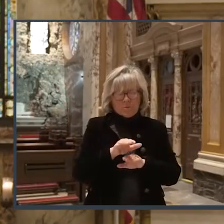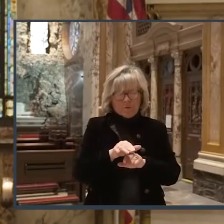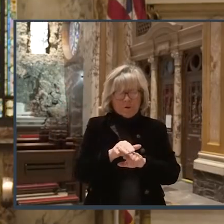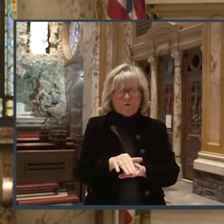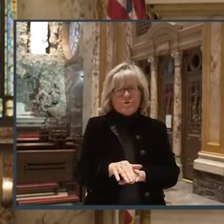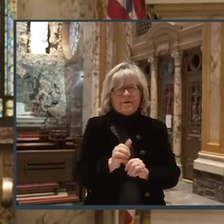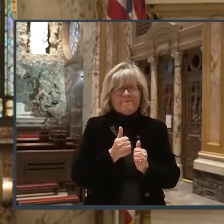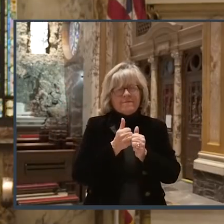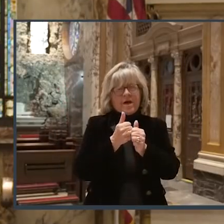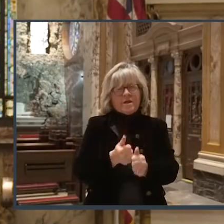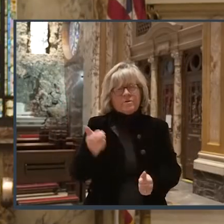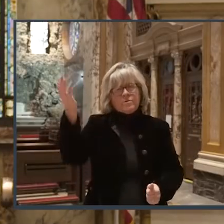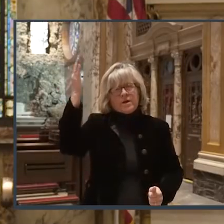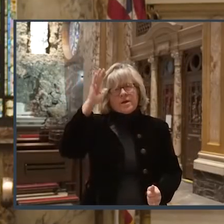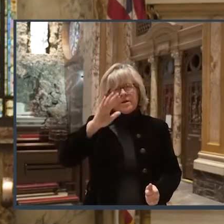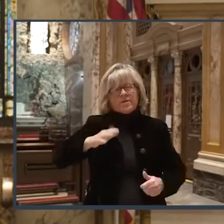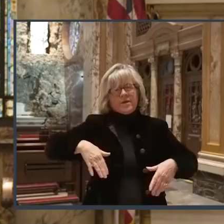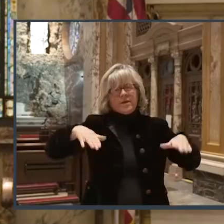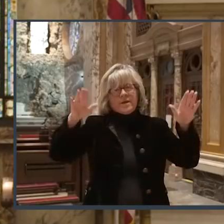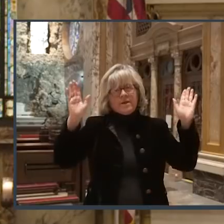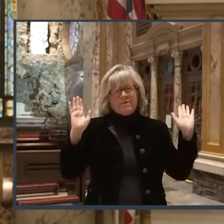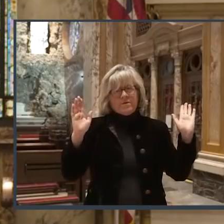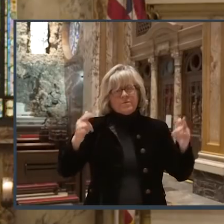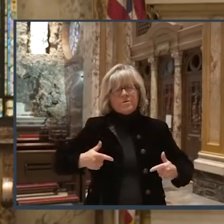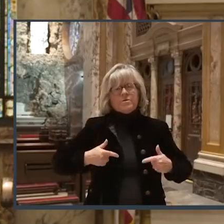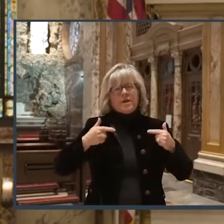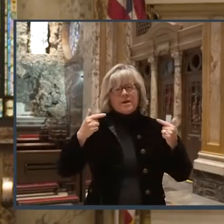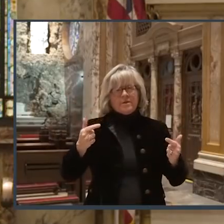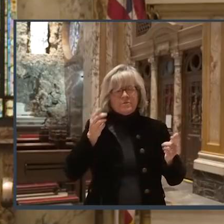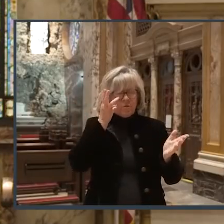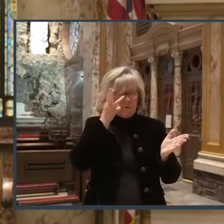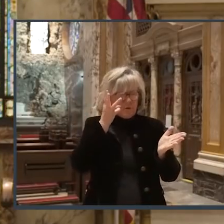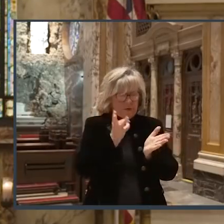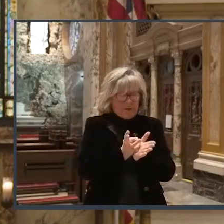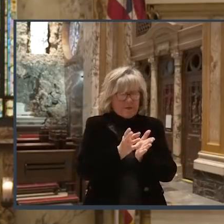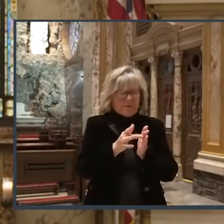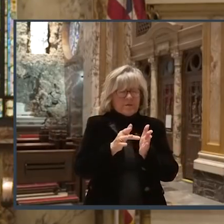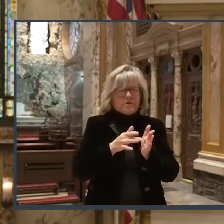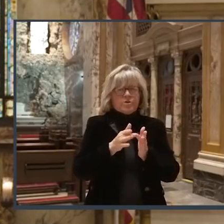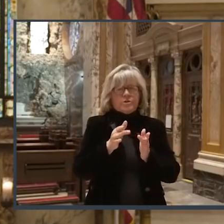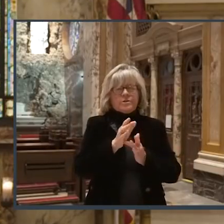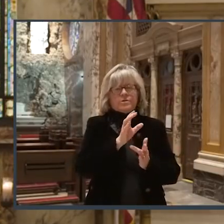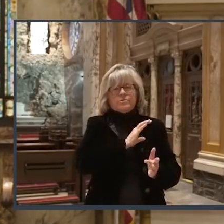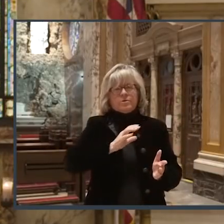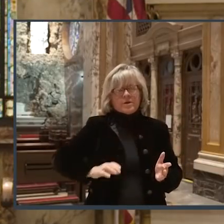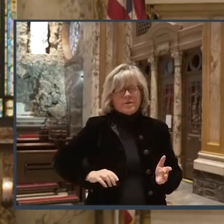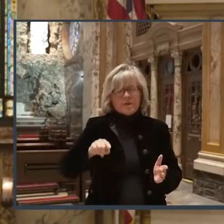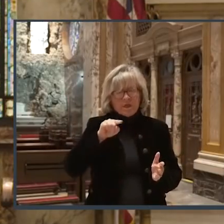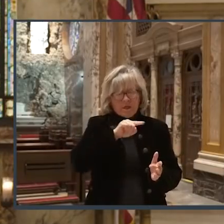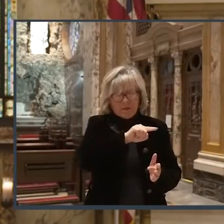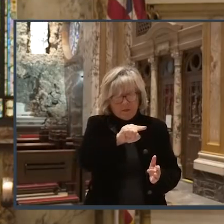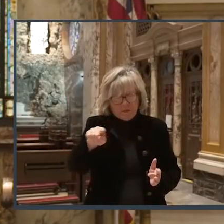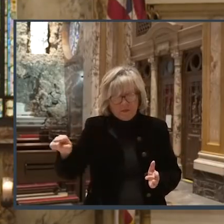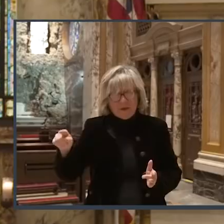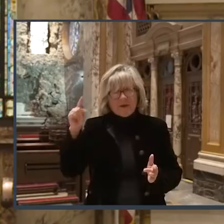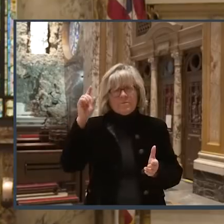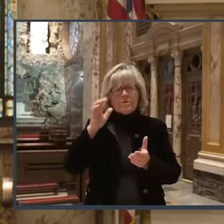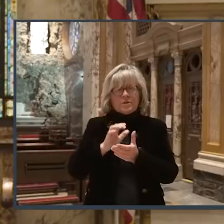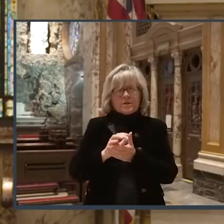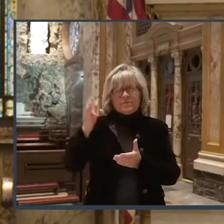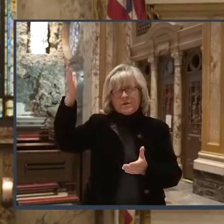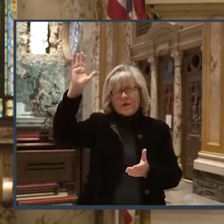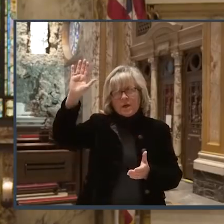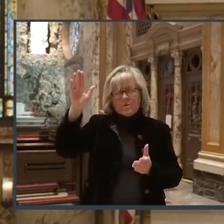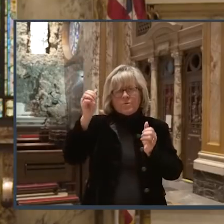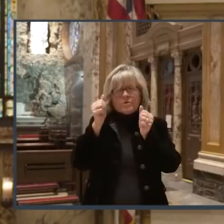willingly give their lives in witness to Jesus Christ because they believed that God was with them